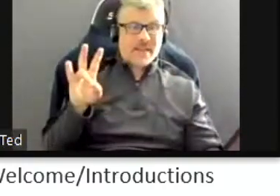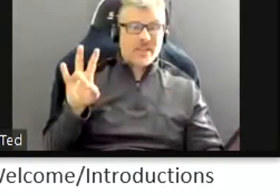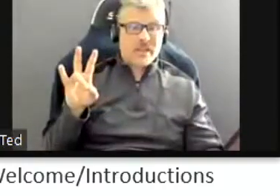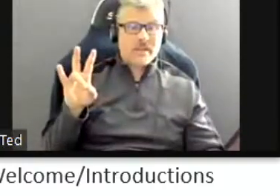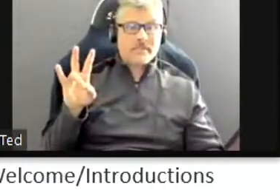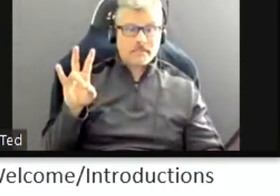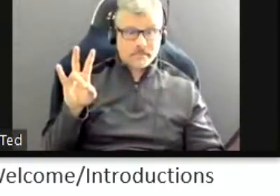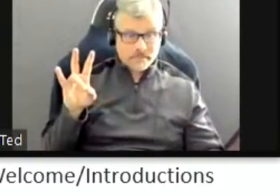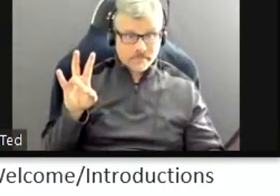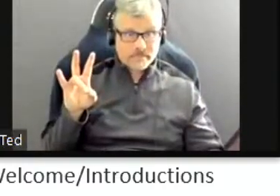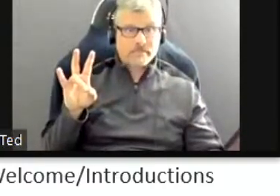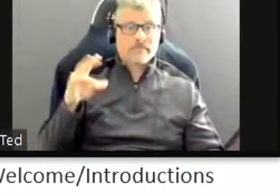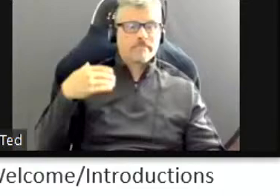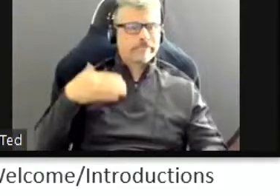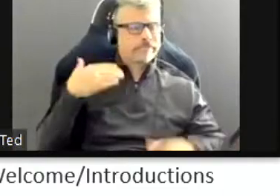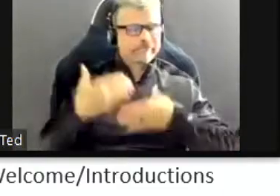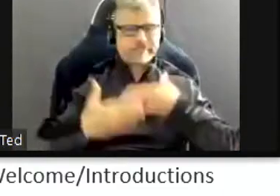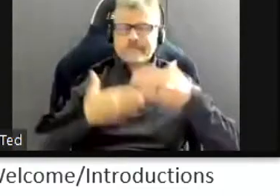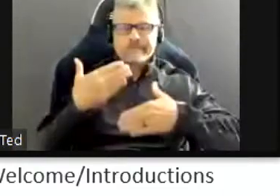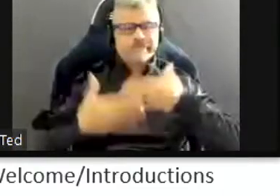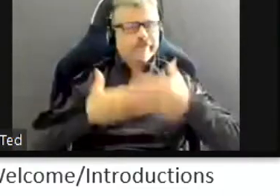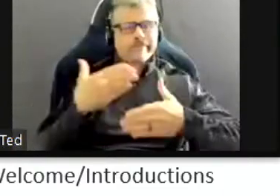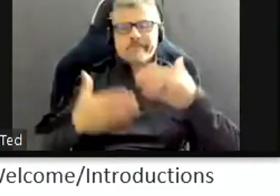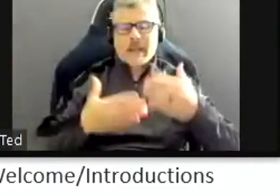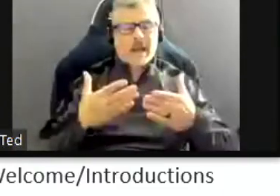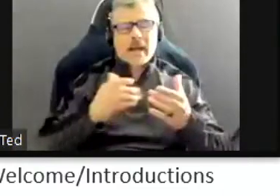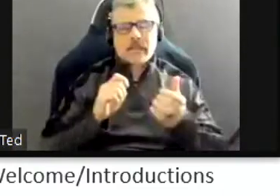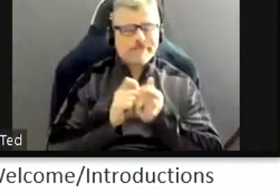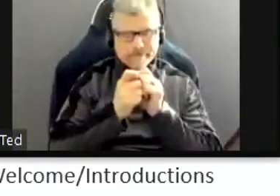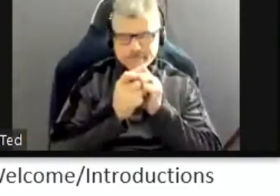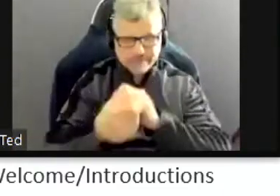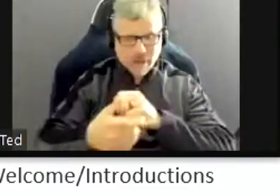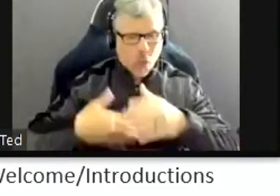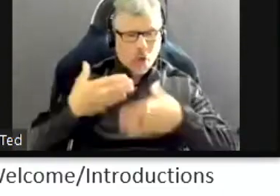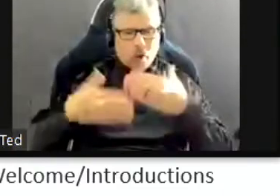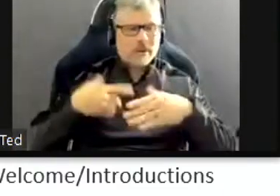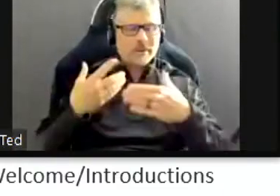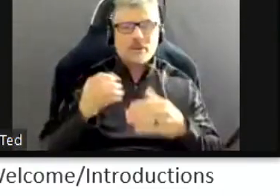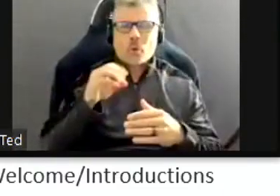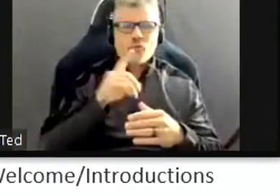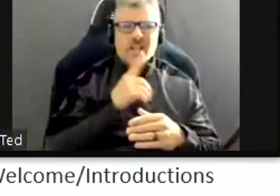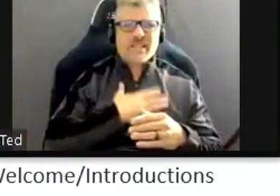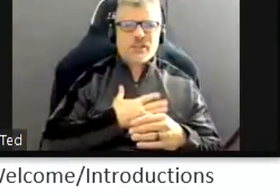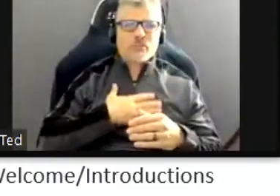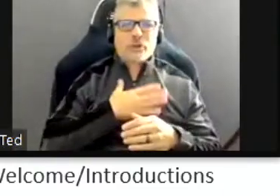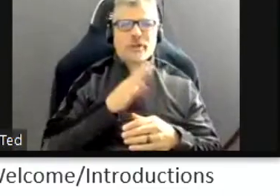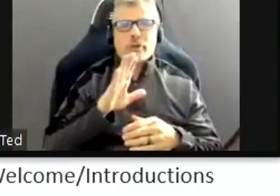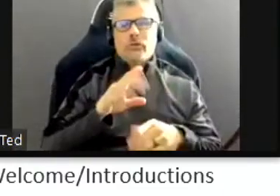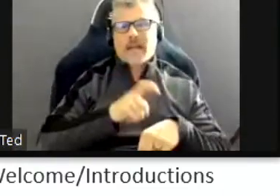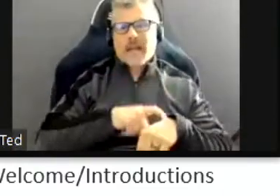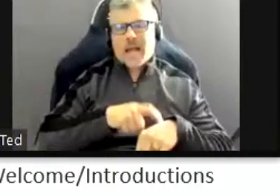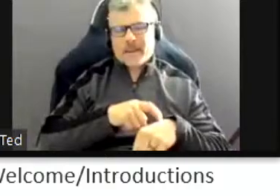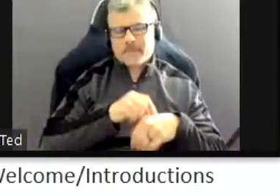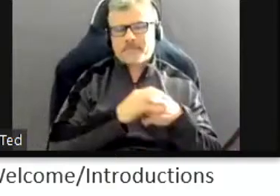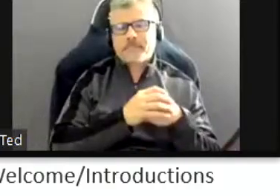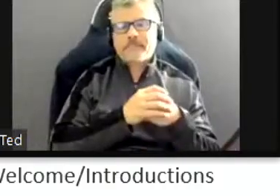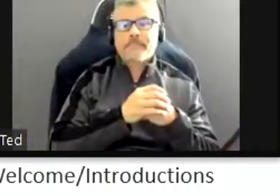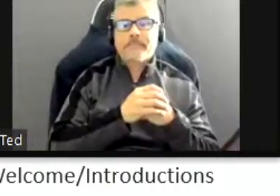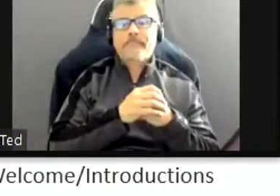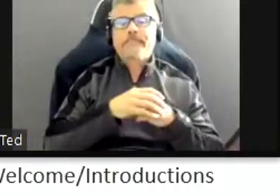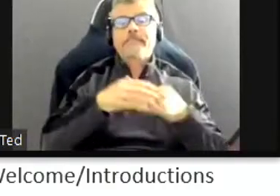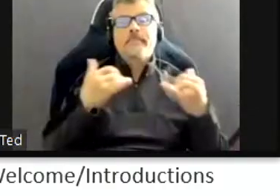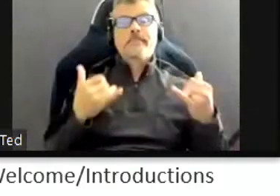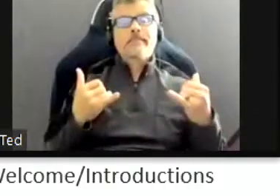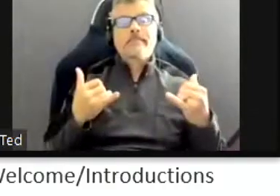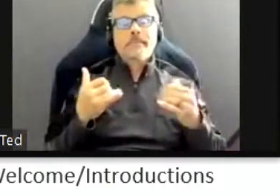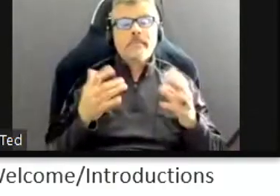We have been rocking and rolling and making adjustments along the way, and so we're very appreciative of your time. Today's meeting, we're going to